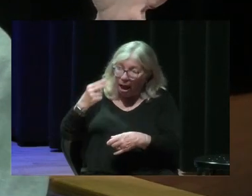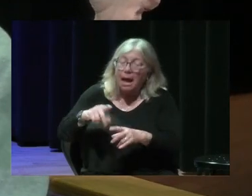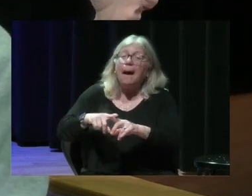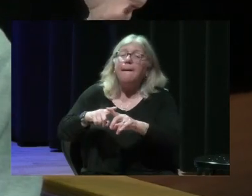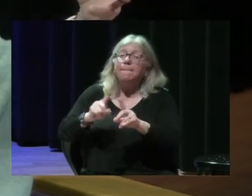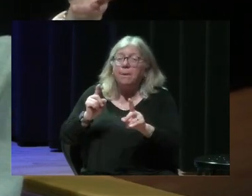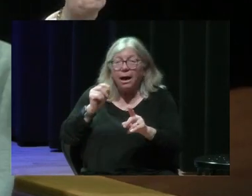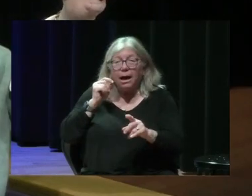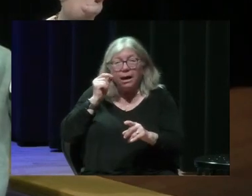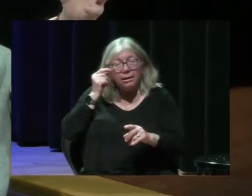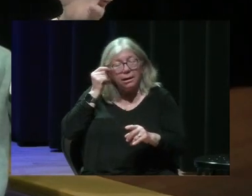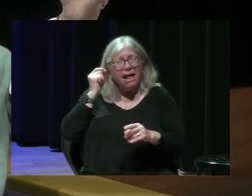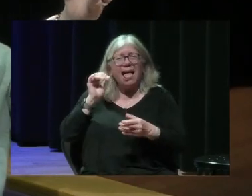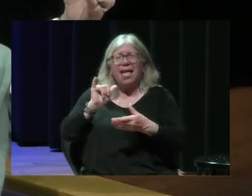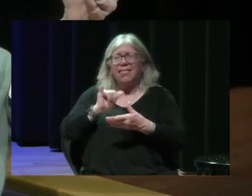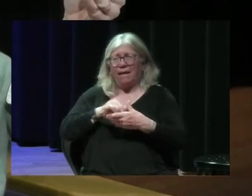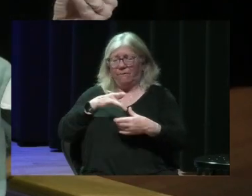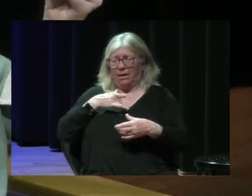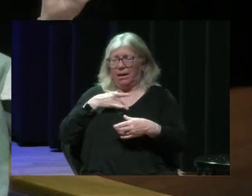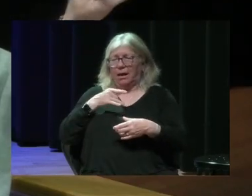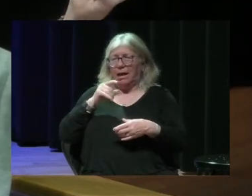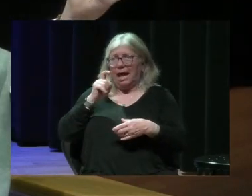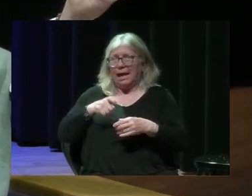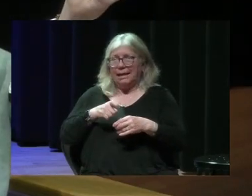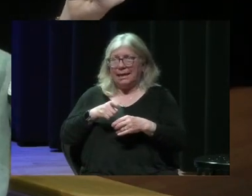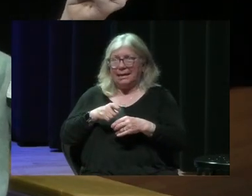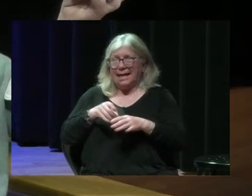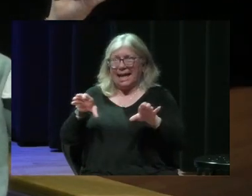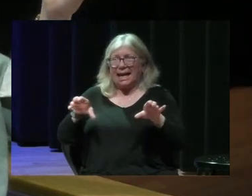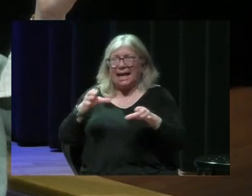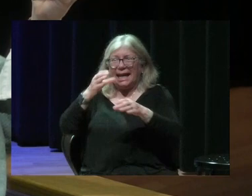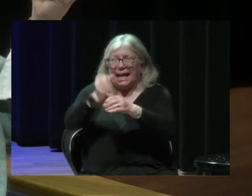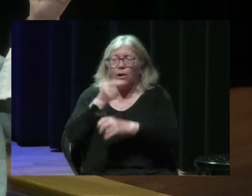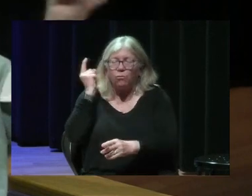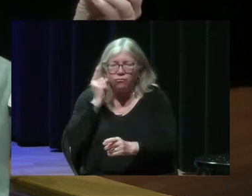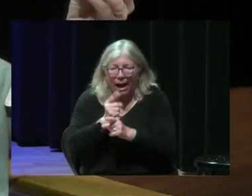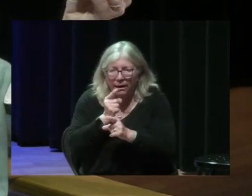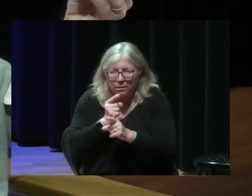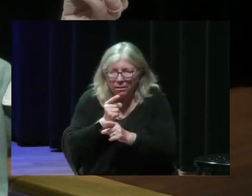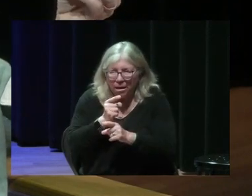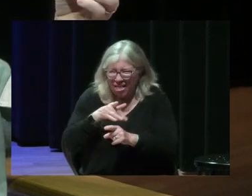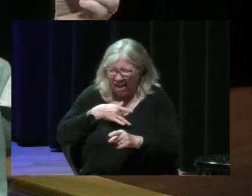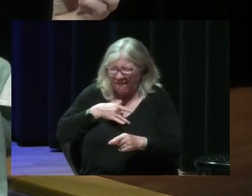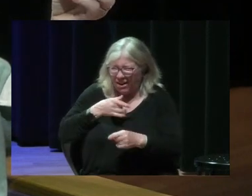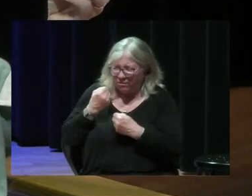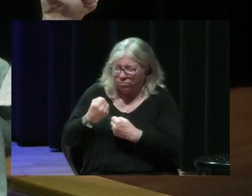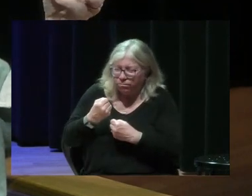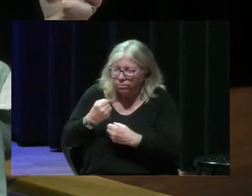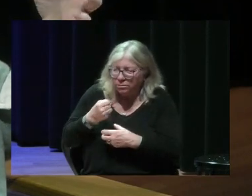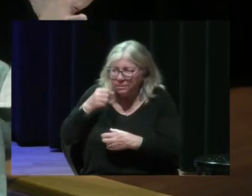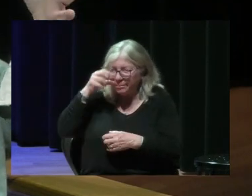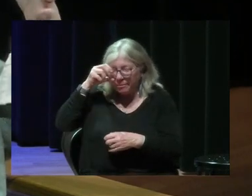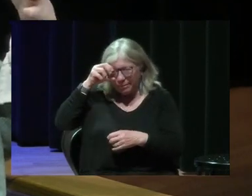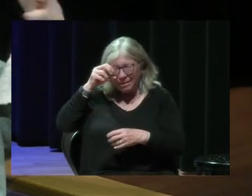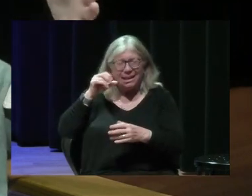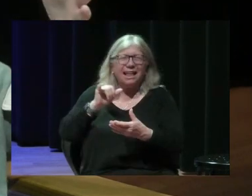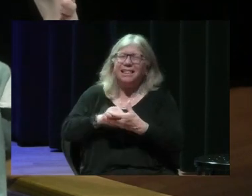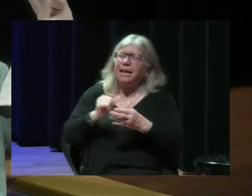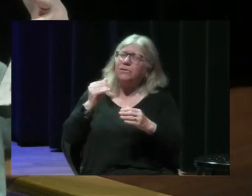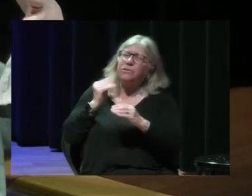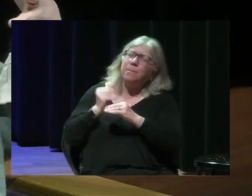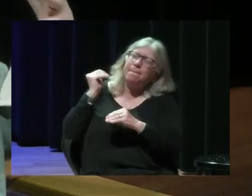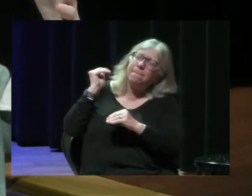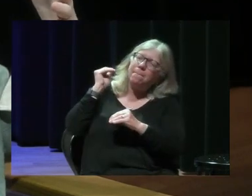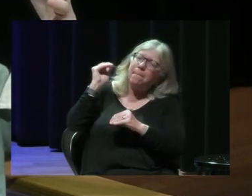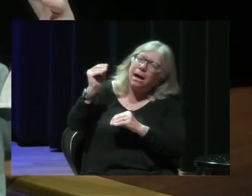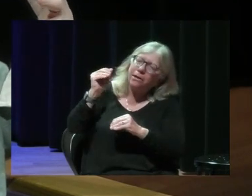But just that sense of, like, I have to get it right. I have to get it right. It's just too much. We